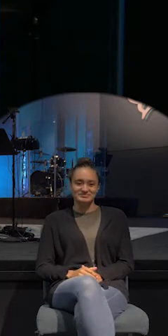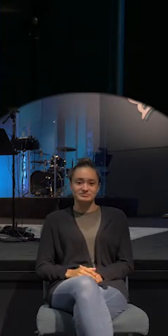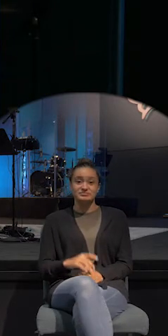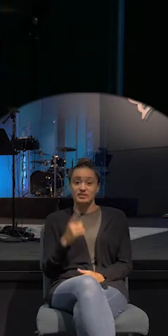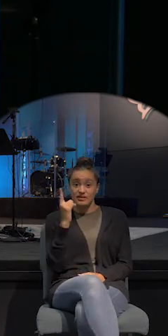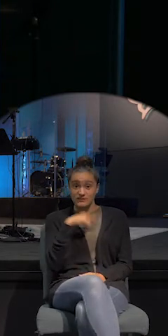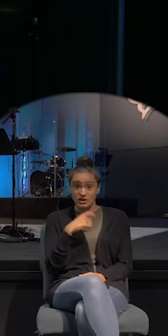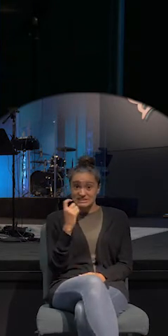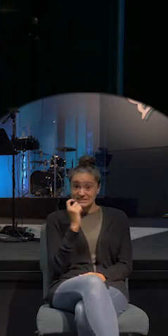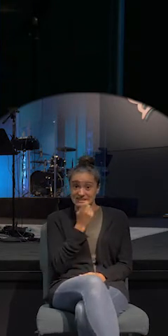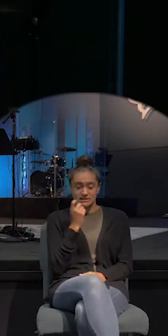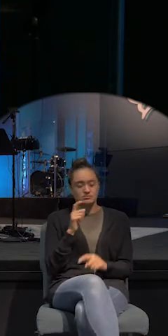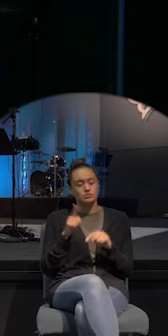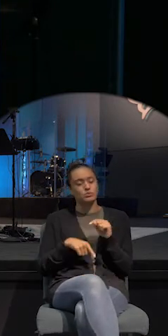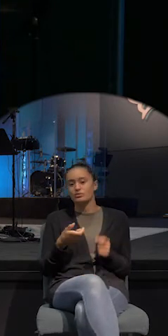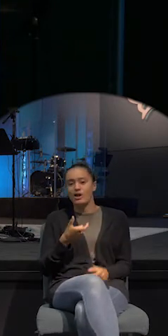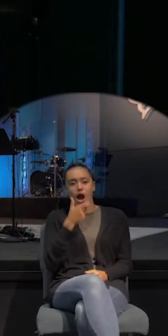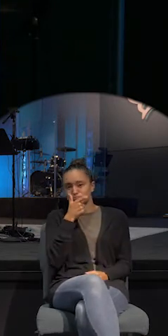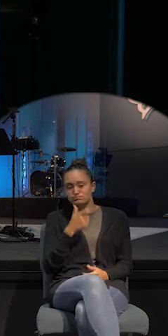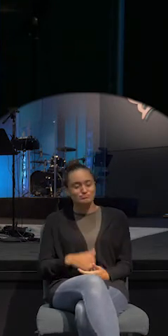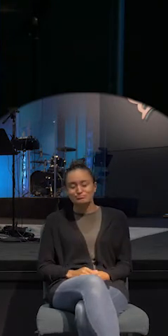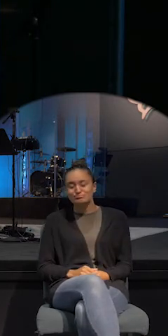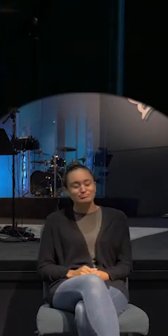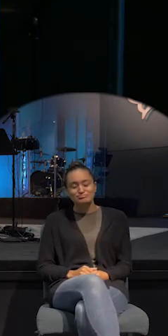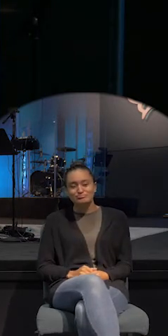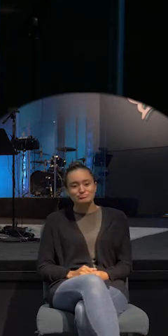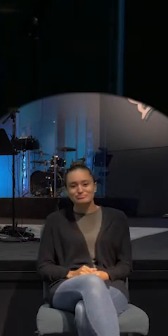False teeth could not be worn.